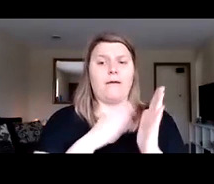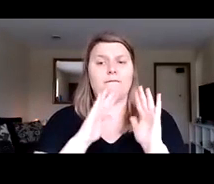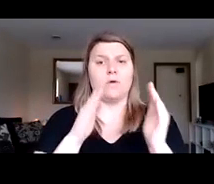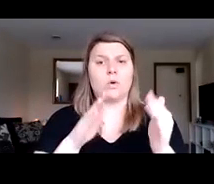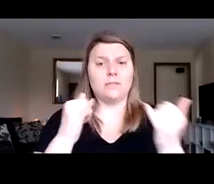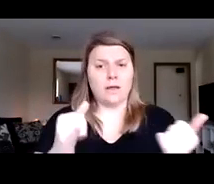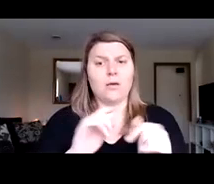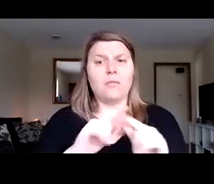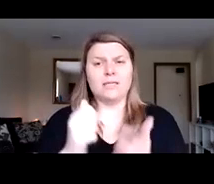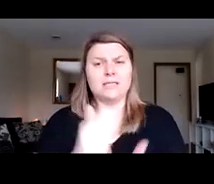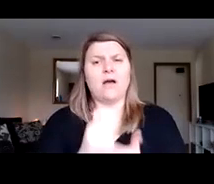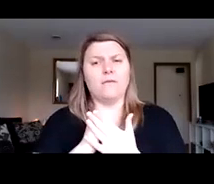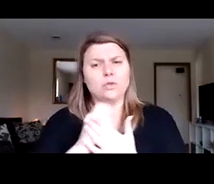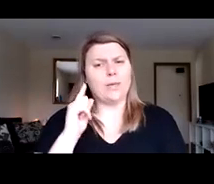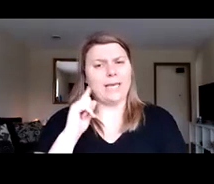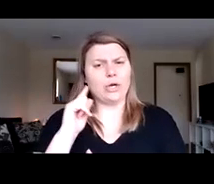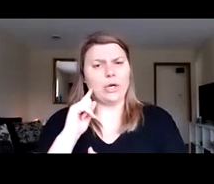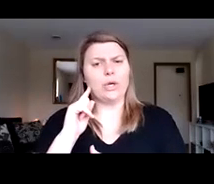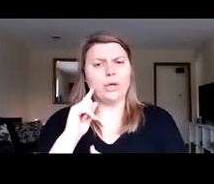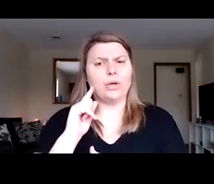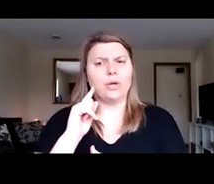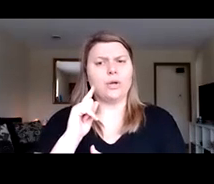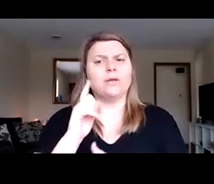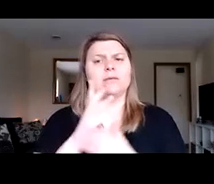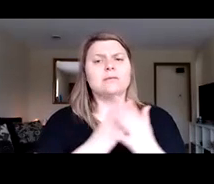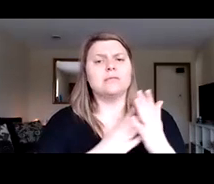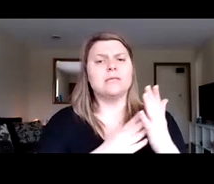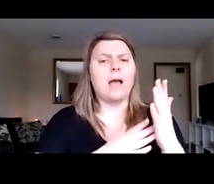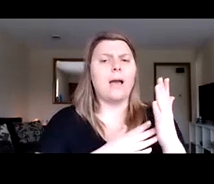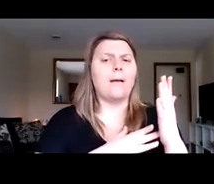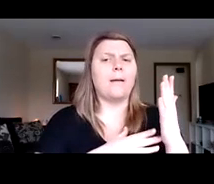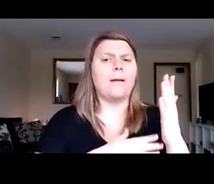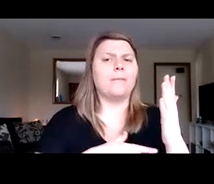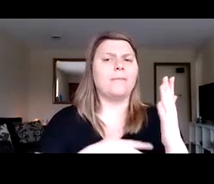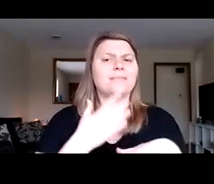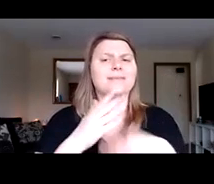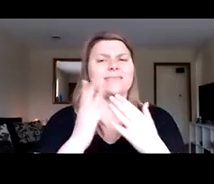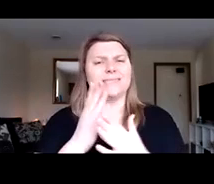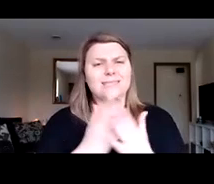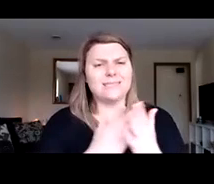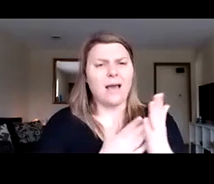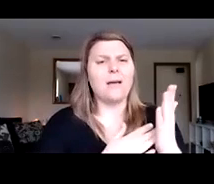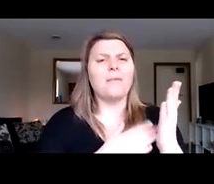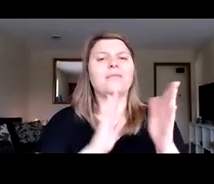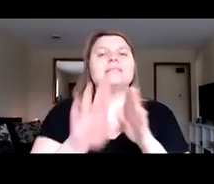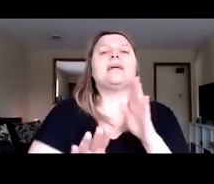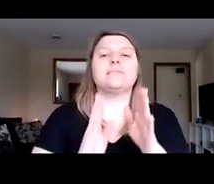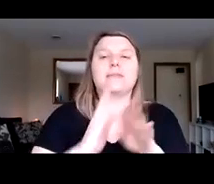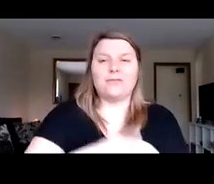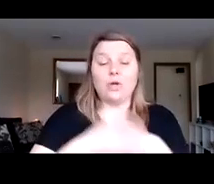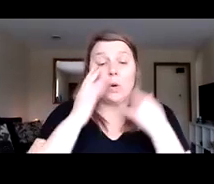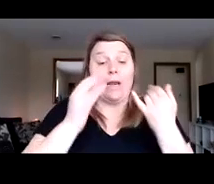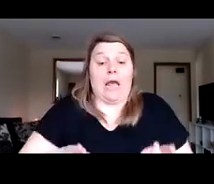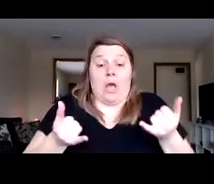but it's helpful to hear like some of the stuff afterward. Like right now it seems like,